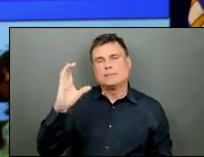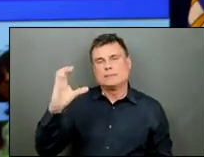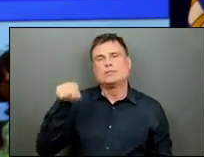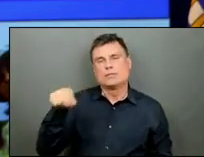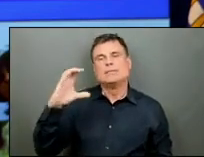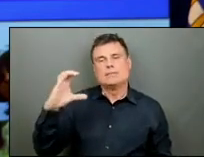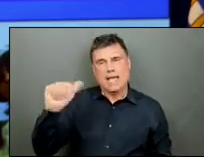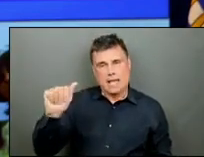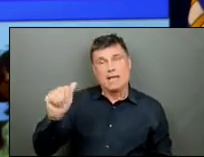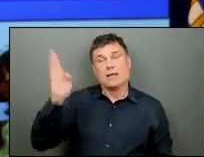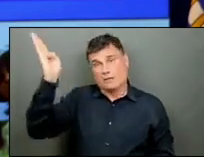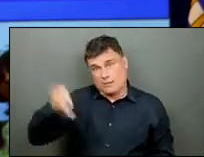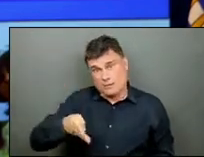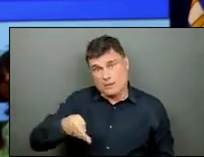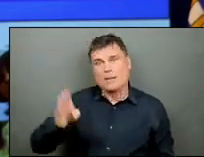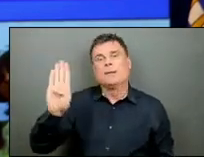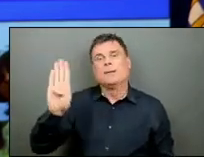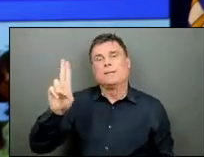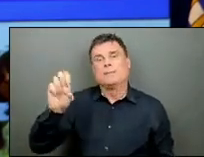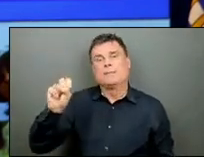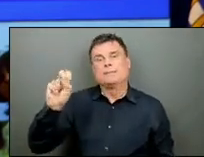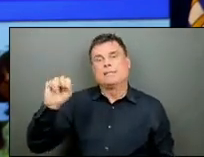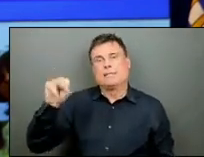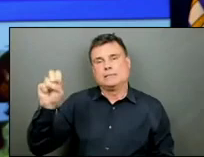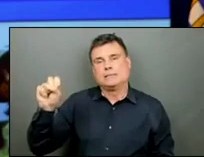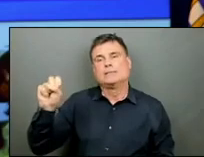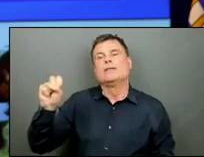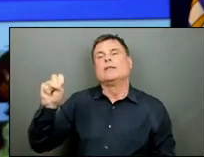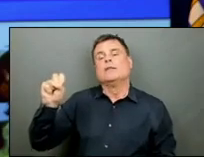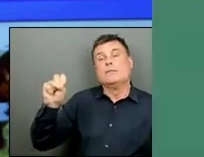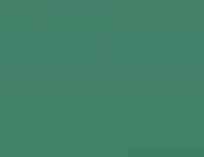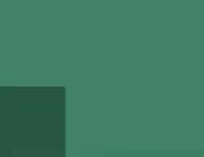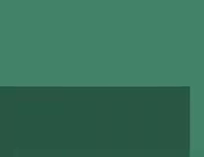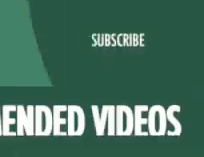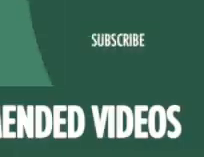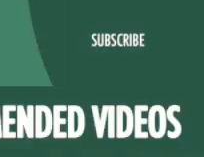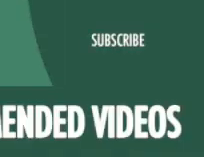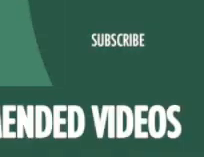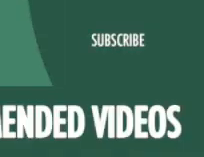www.gov.bc.ca/business relief. With that, I will pass the mic over to the moderators for the Q&A.